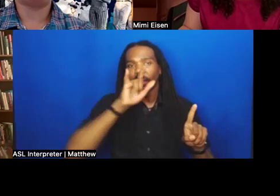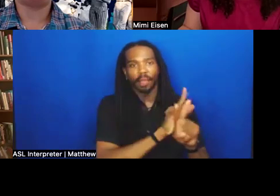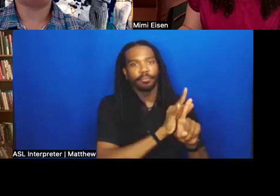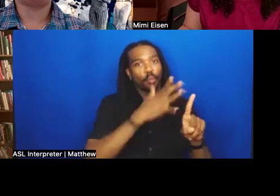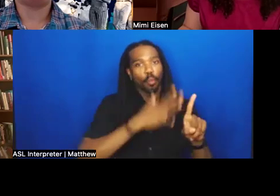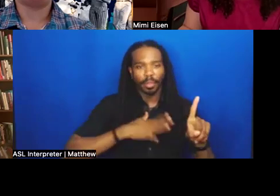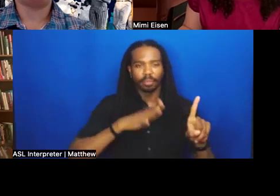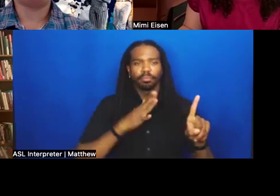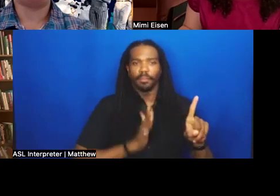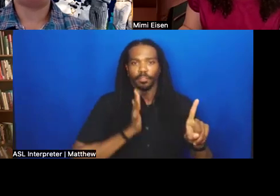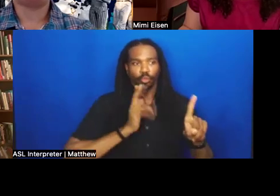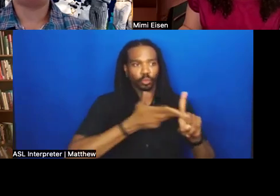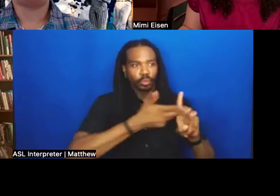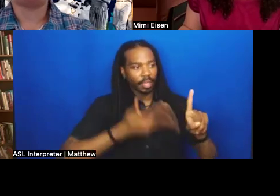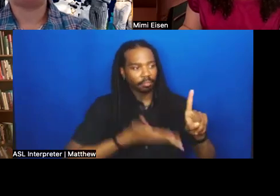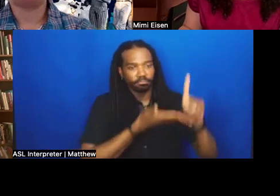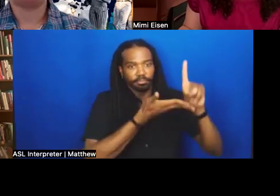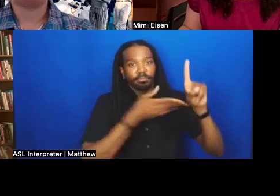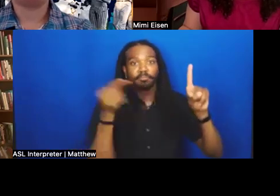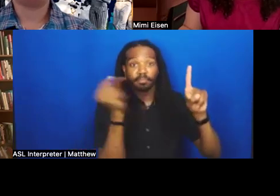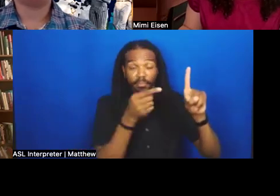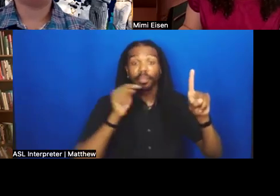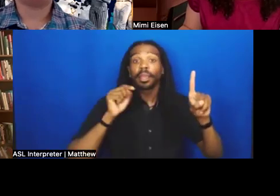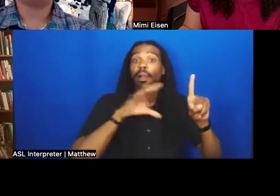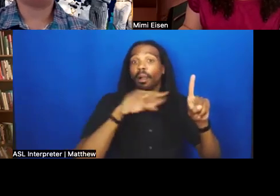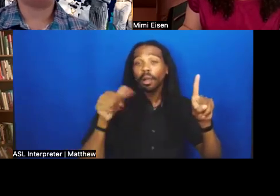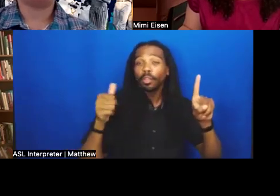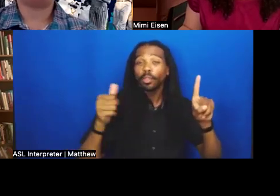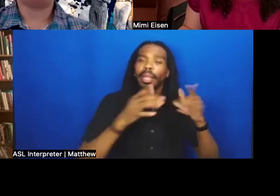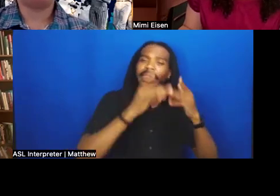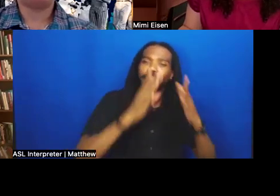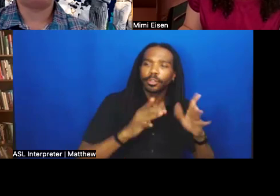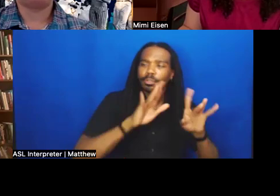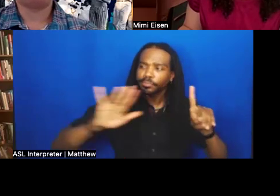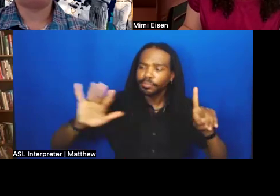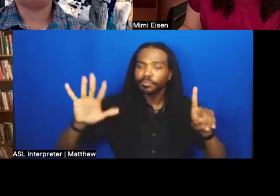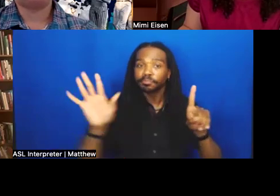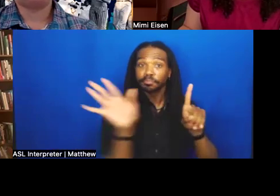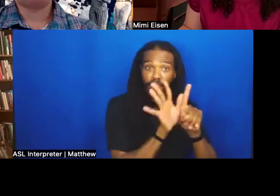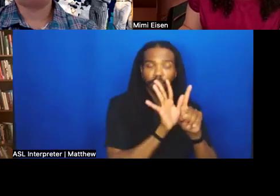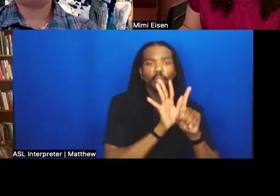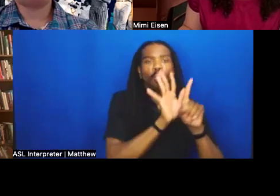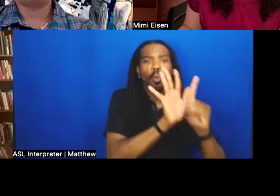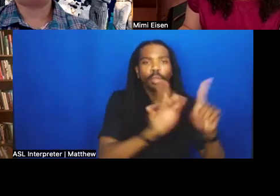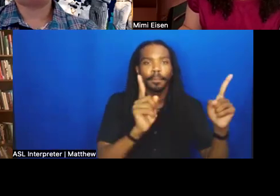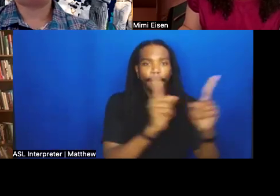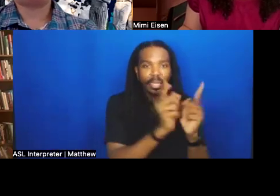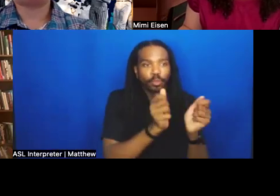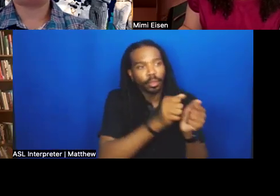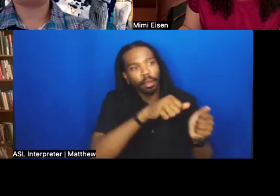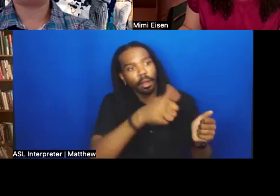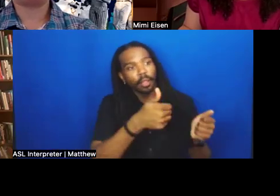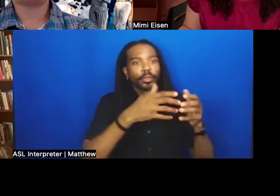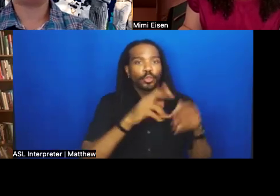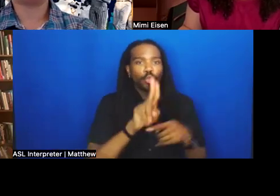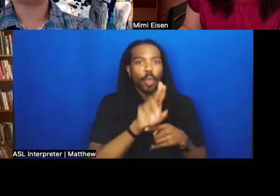tribe. And so she and other Cherokee leaders meet with a group of US politicians to negotiate peace because settlers are